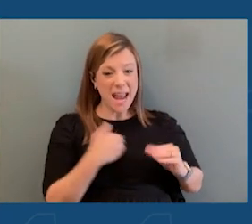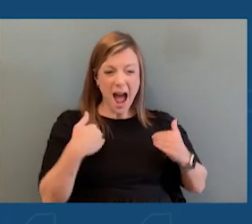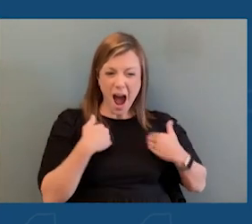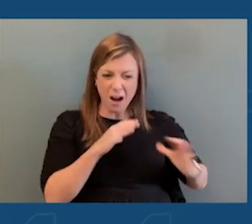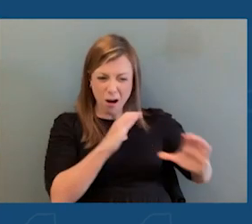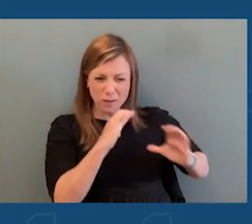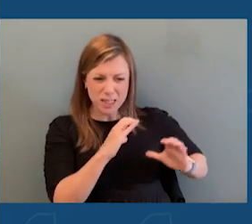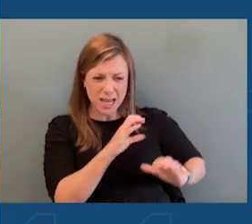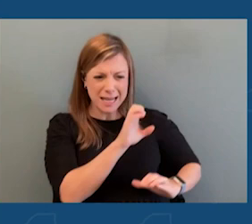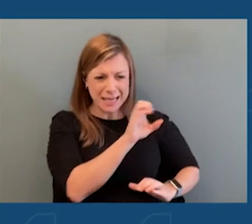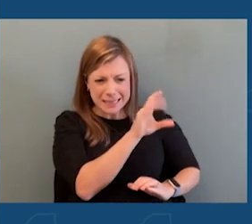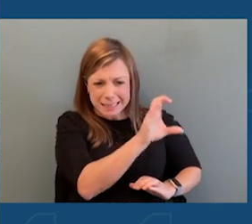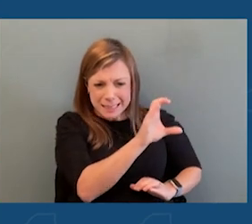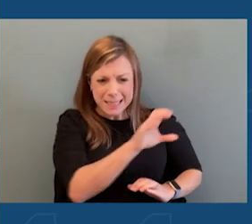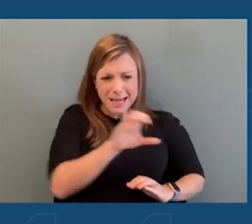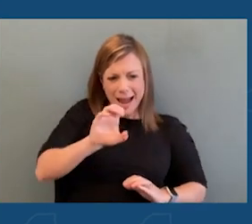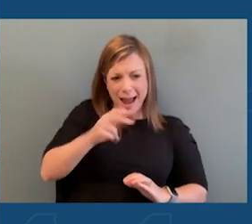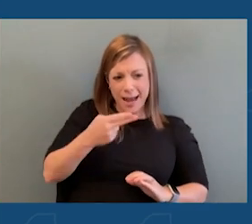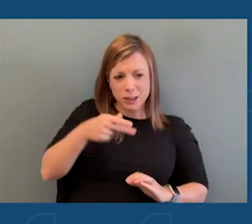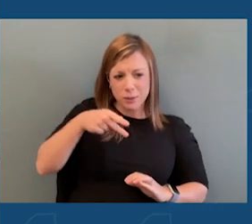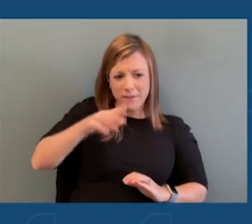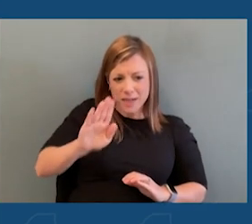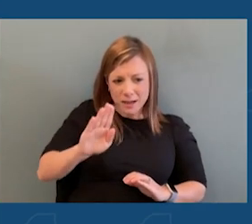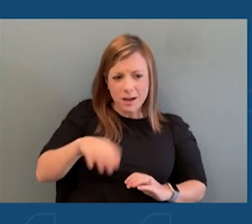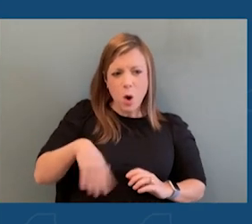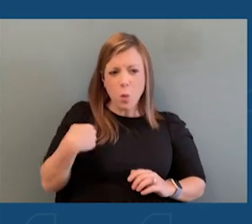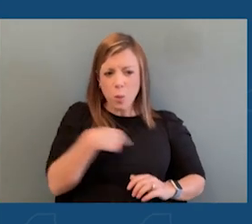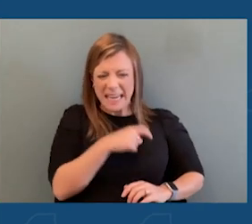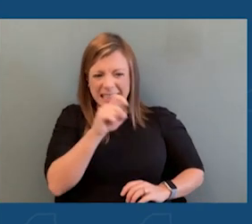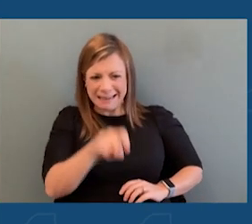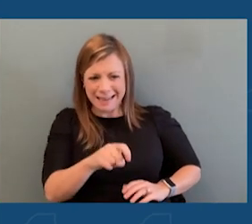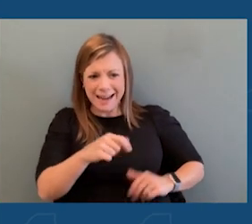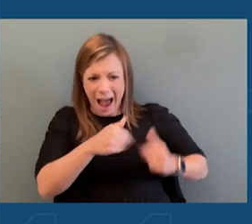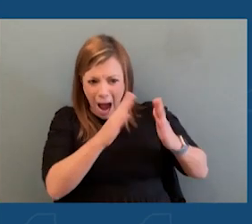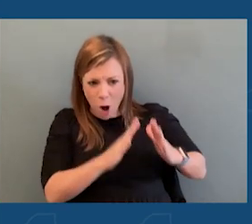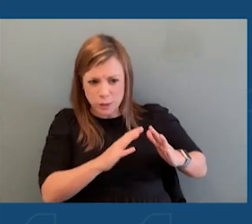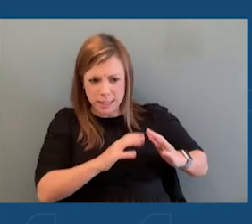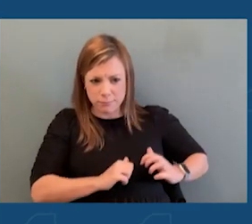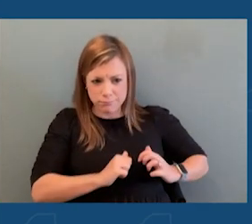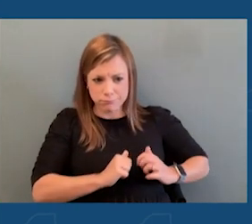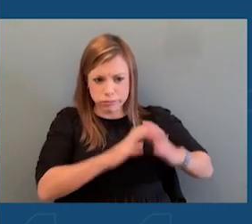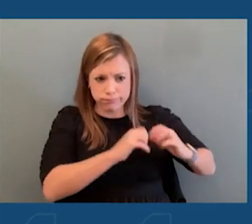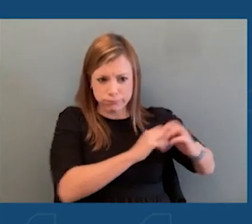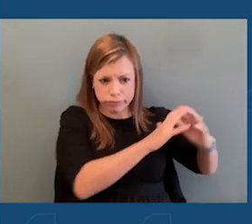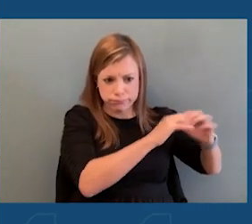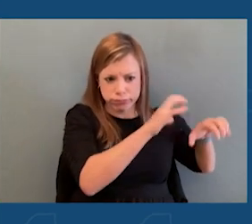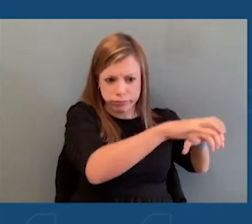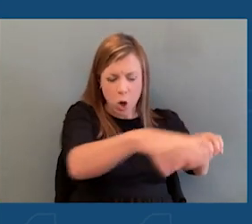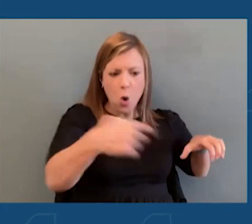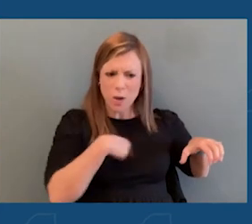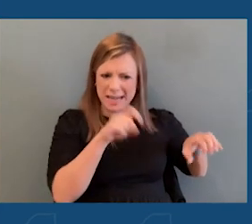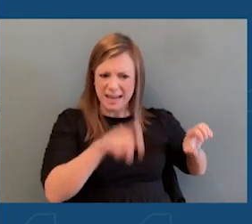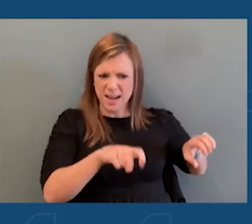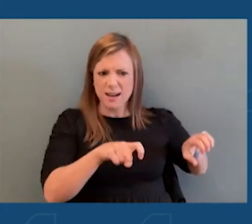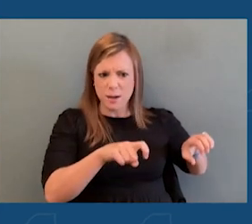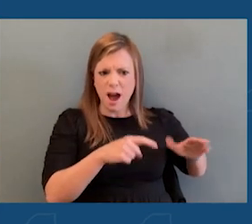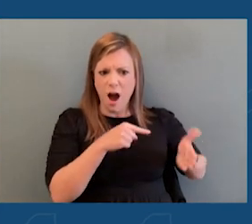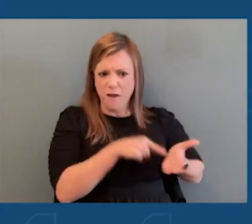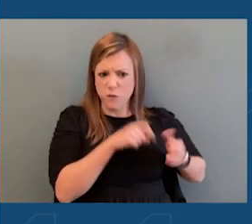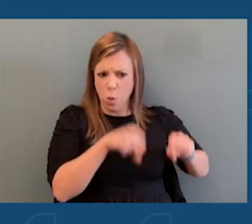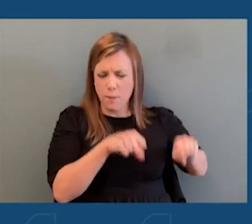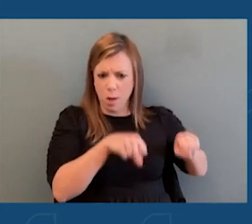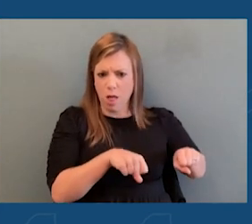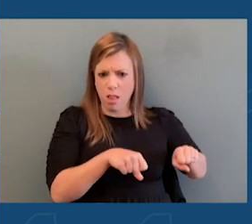need housing, and we need to be sure that they're affordable. And Councilman De La Rosa, Congressman Espaillat, and everyone